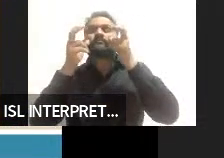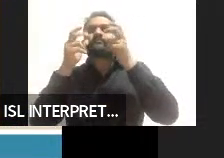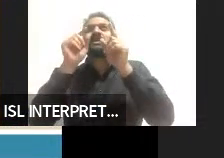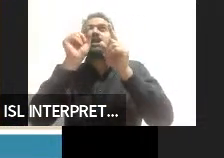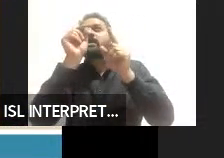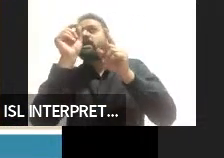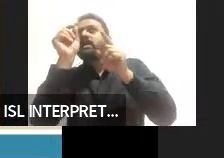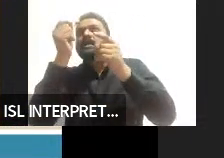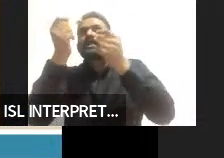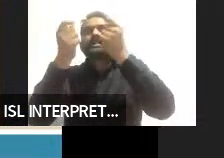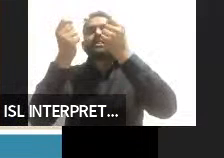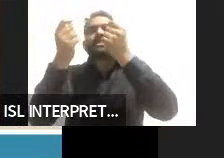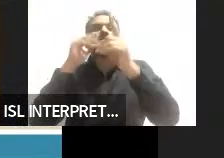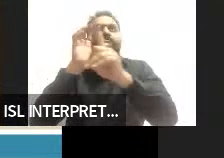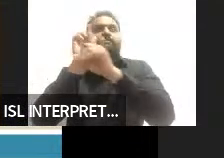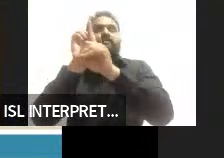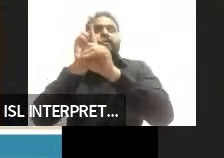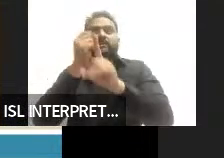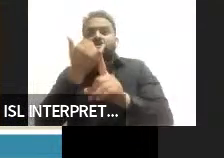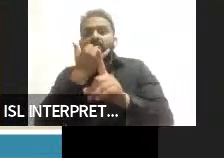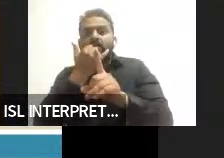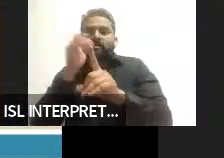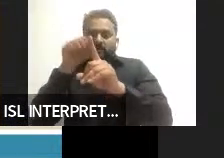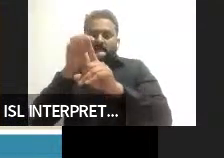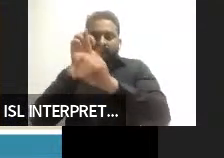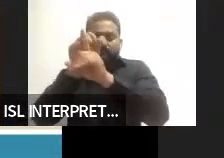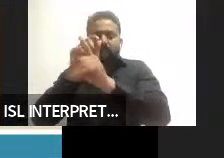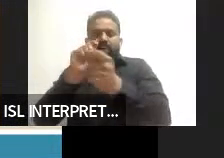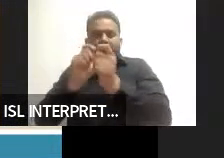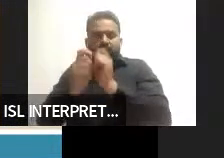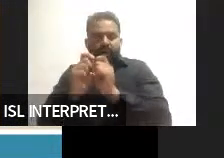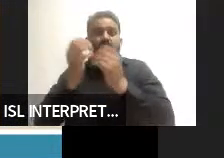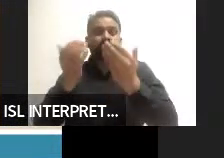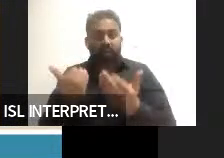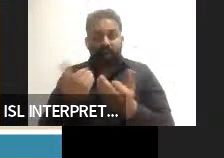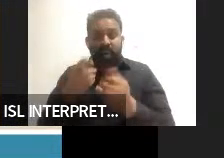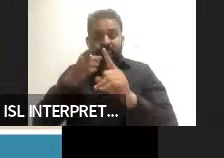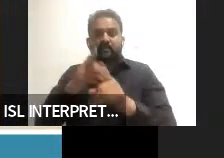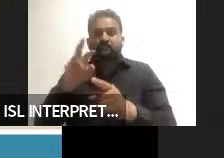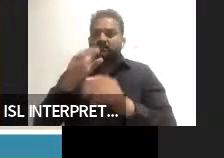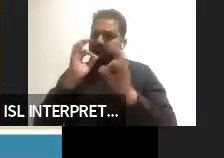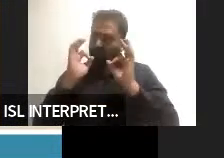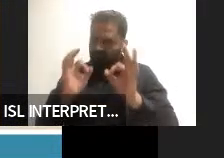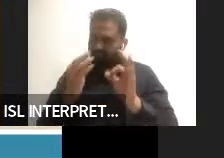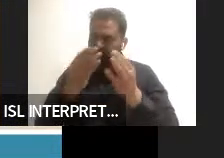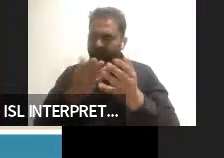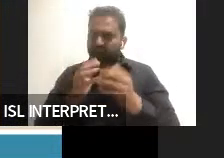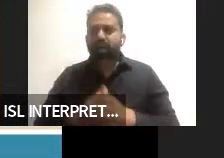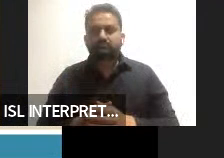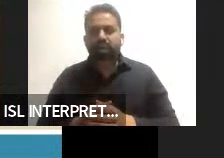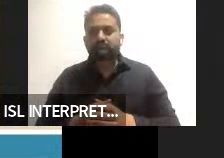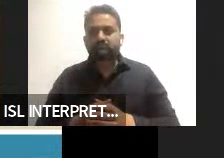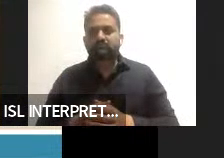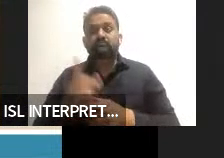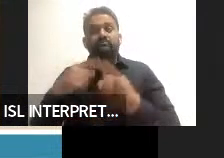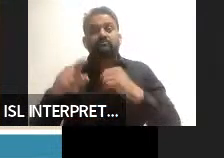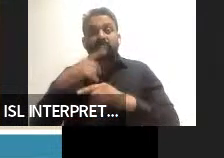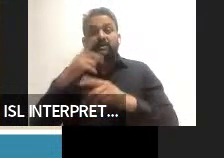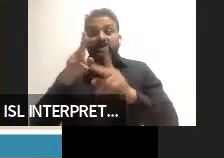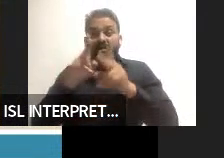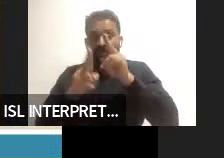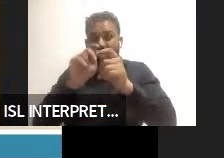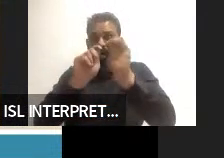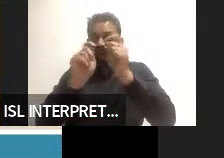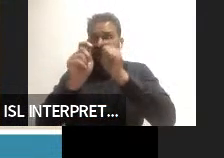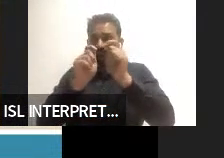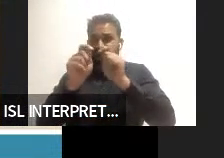finer things which was a mistake and they can correct it. So in that way, it will be very good. So when you are editing it, at